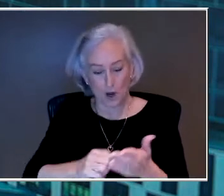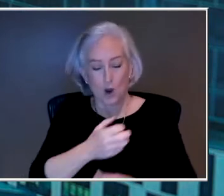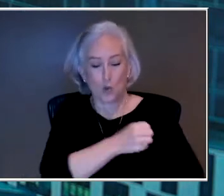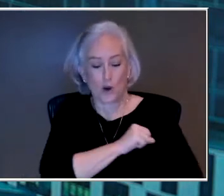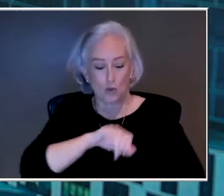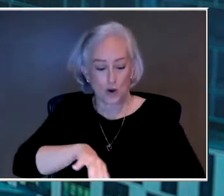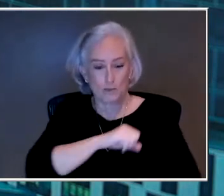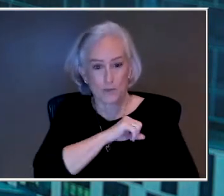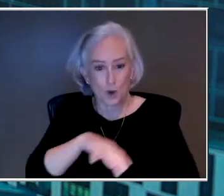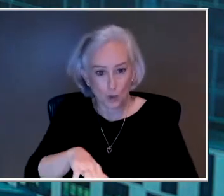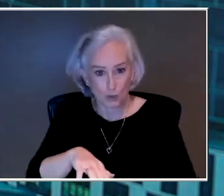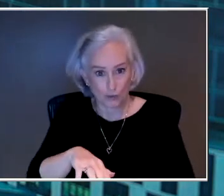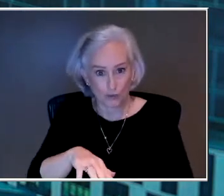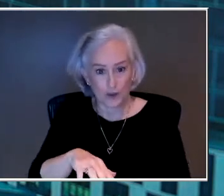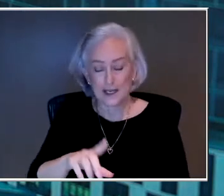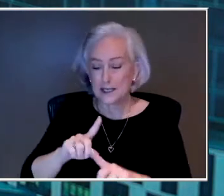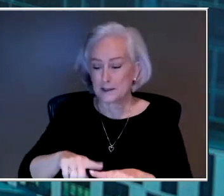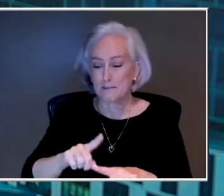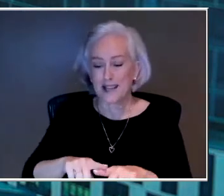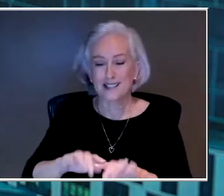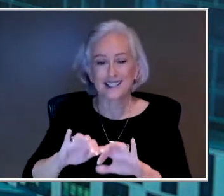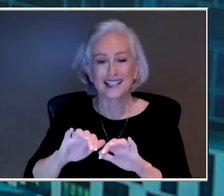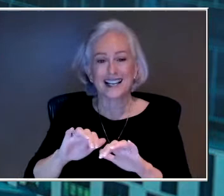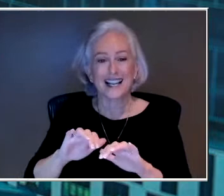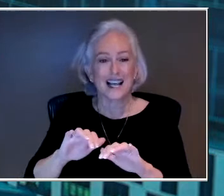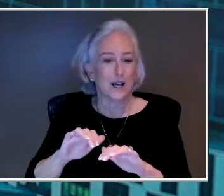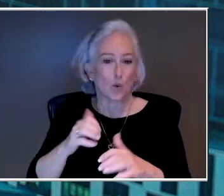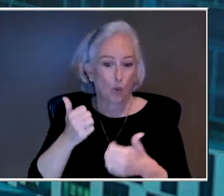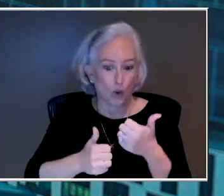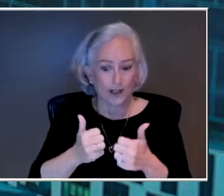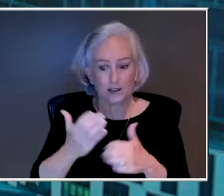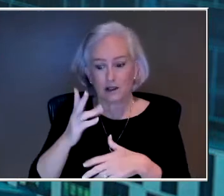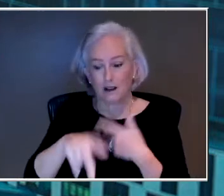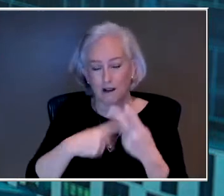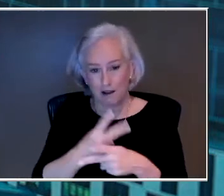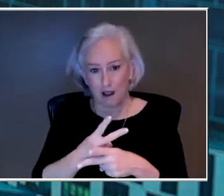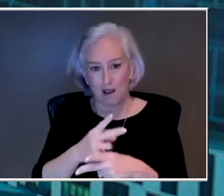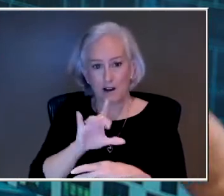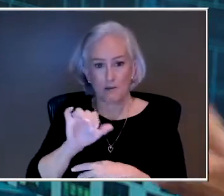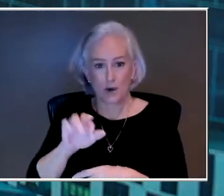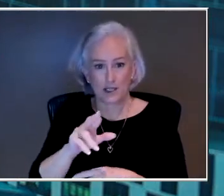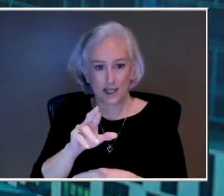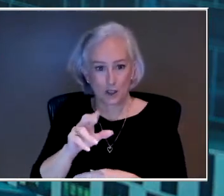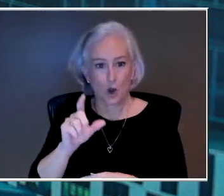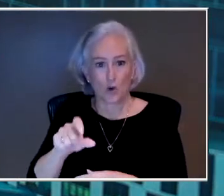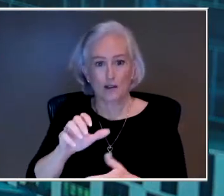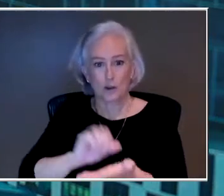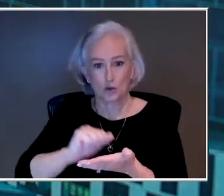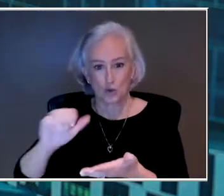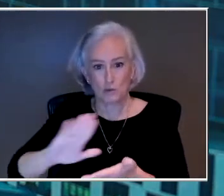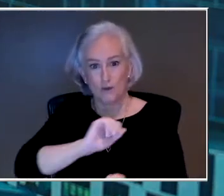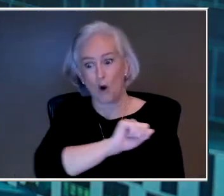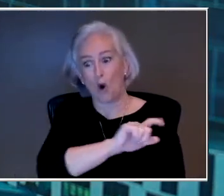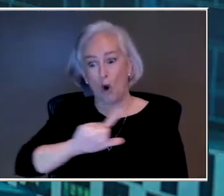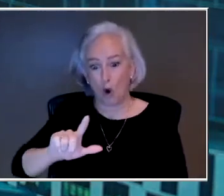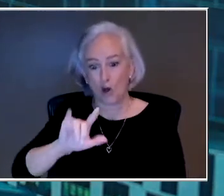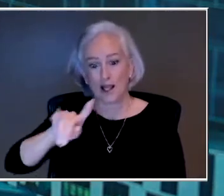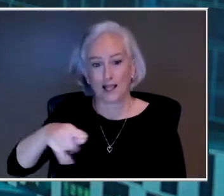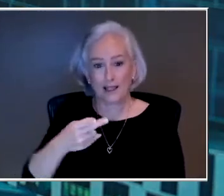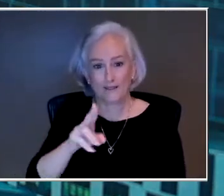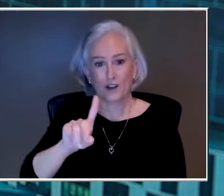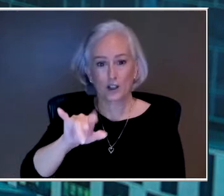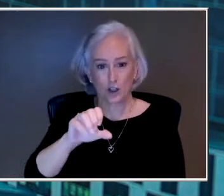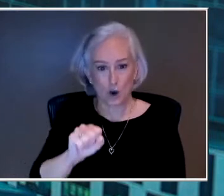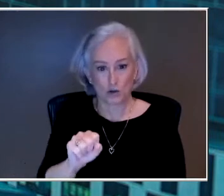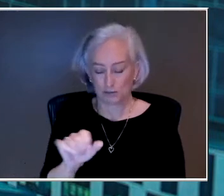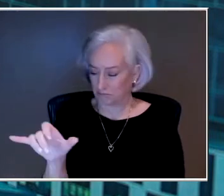depending upon how advanced the breast cancer is, sometimes we have to remove all the lymph nodes under the armpit, which is the case for Adrienne. And so when we do that, we